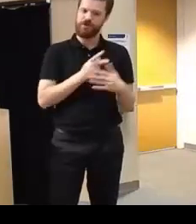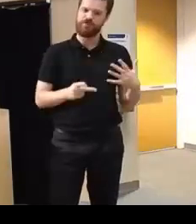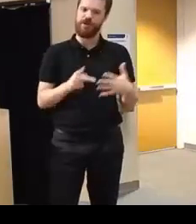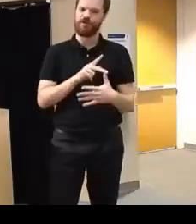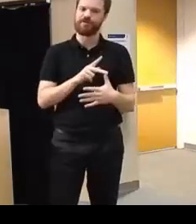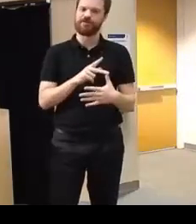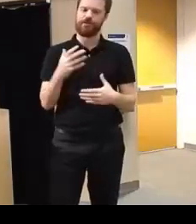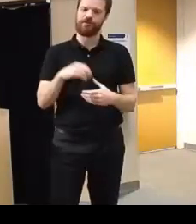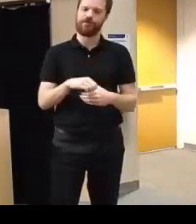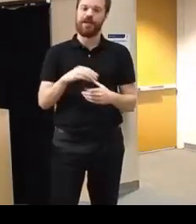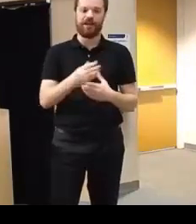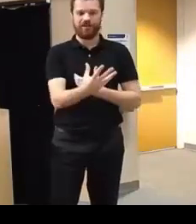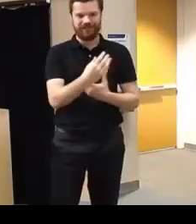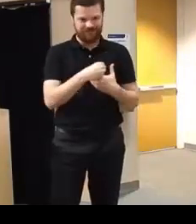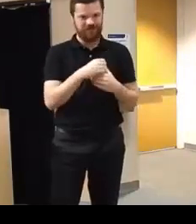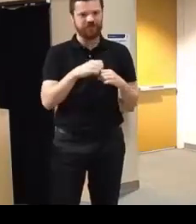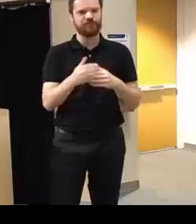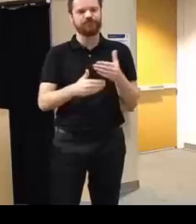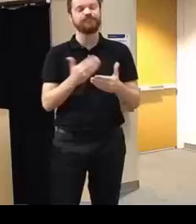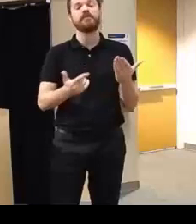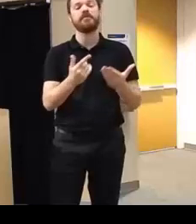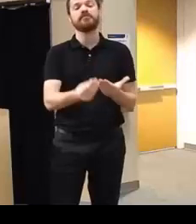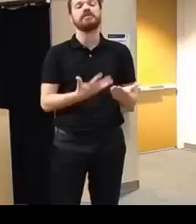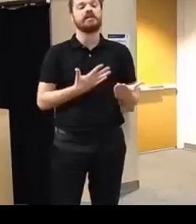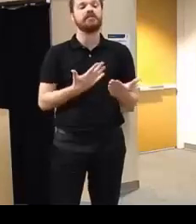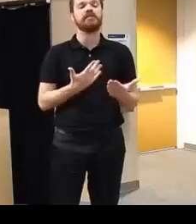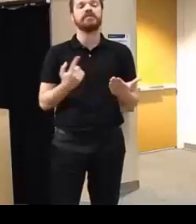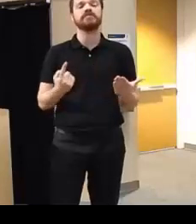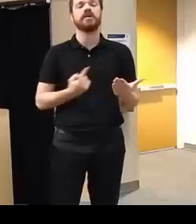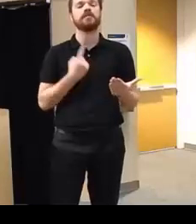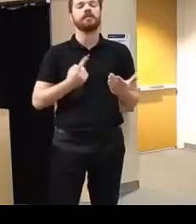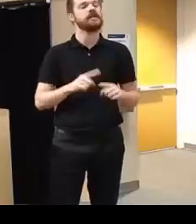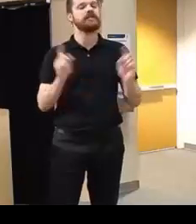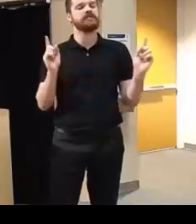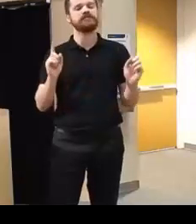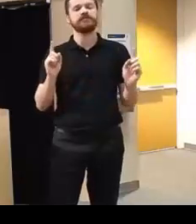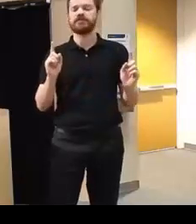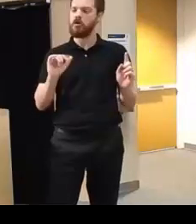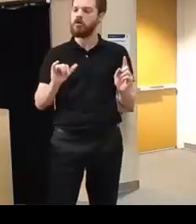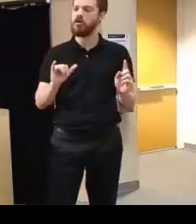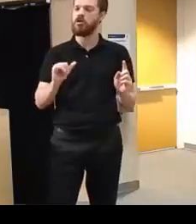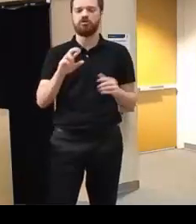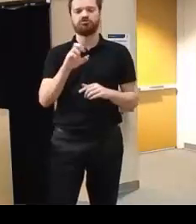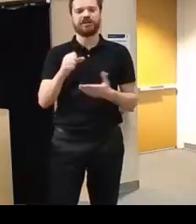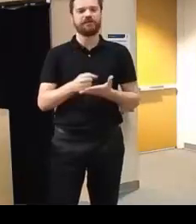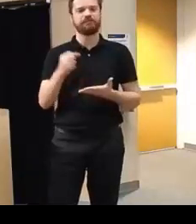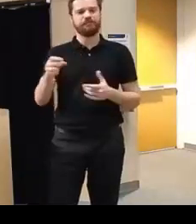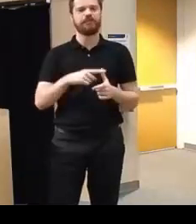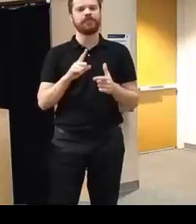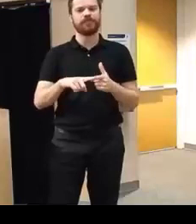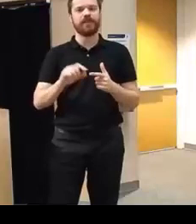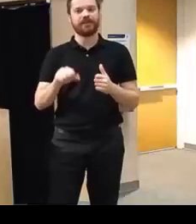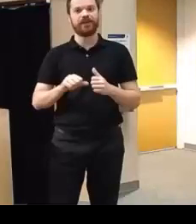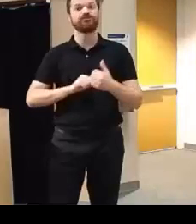and actually involved them in the process? Maybe they could tell us something differently about why they're getting readmitted, and maybe we can even prevent them in the first